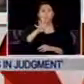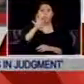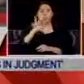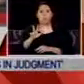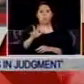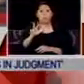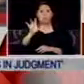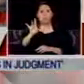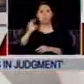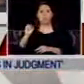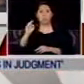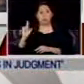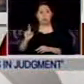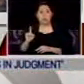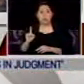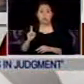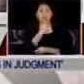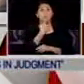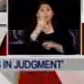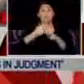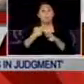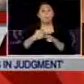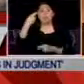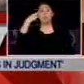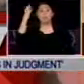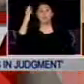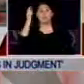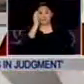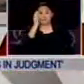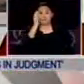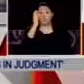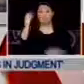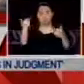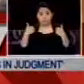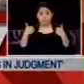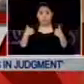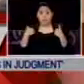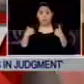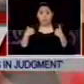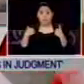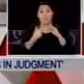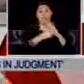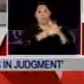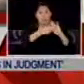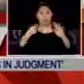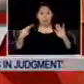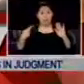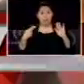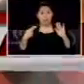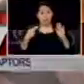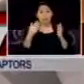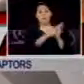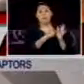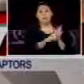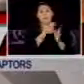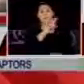1443-8030-61 in the name of Renato C. Corona, which was referred to in exhibits triple V and triple V1 and such other accounts